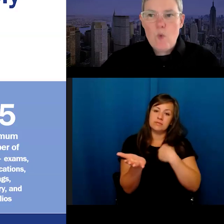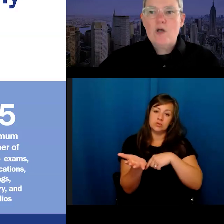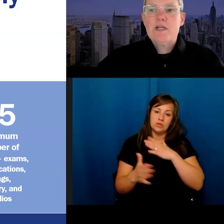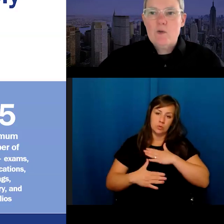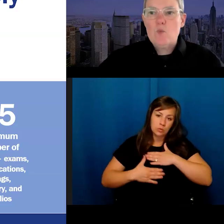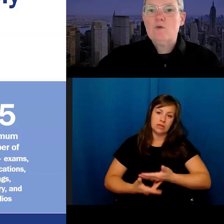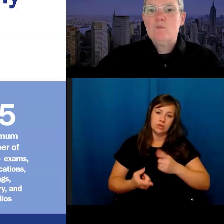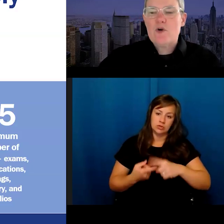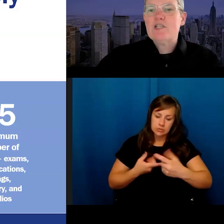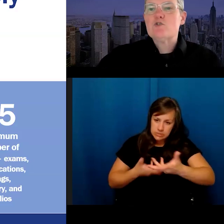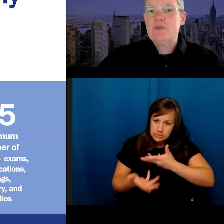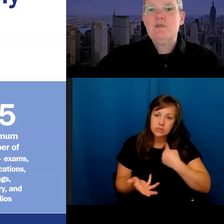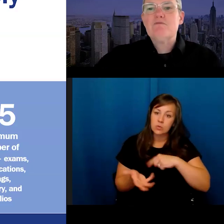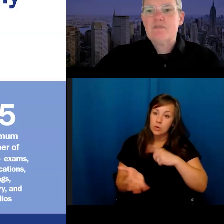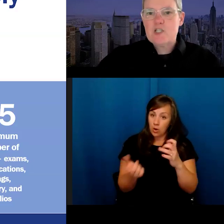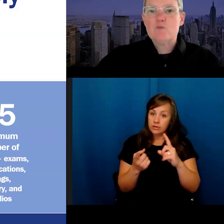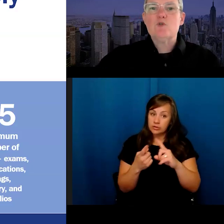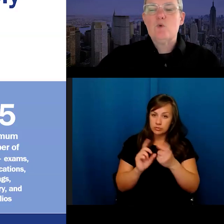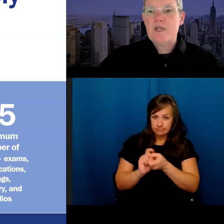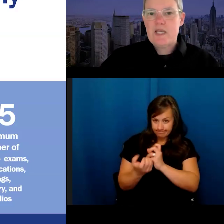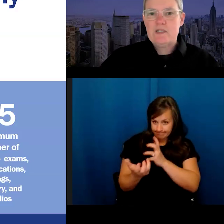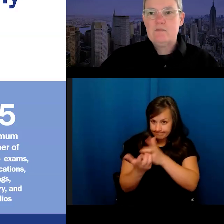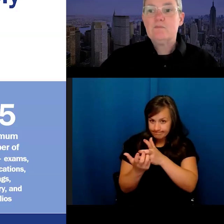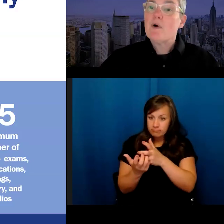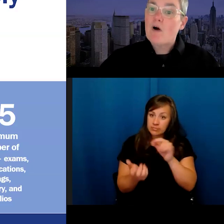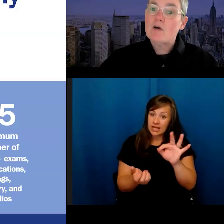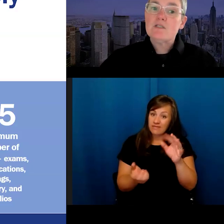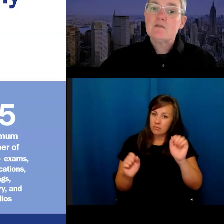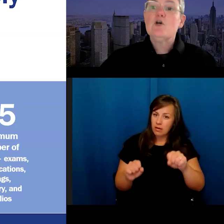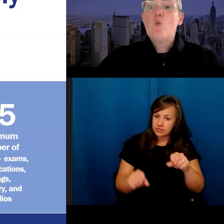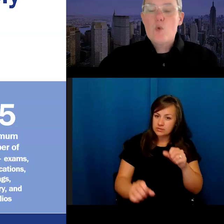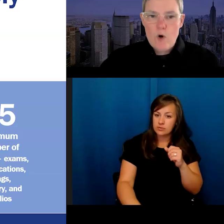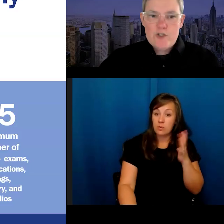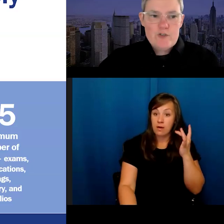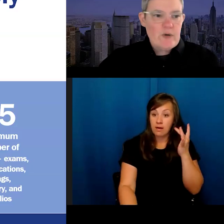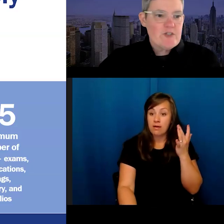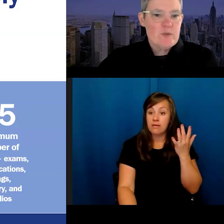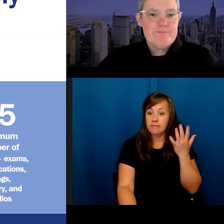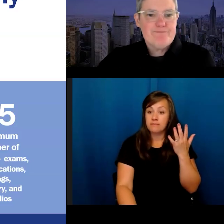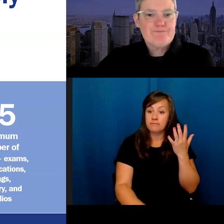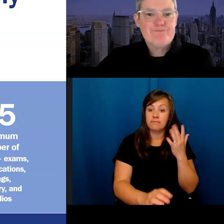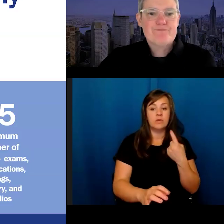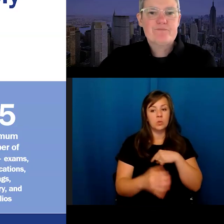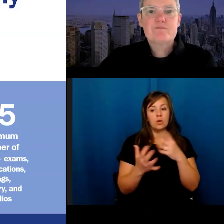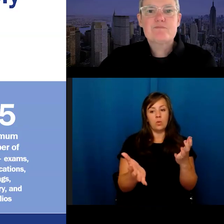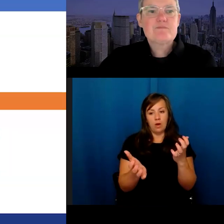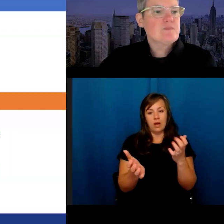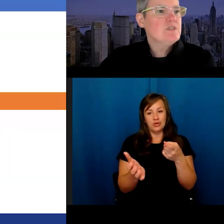SPS, we want and will try to be flexible when we can because we want you to graduate.